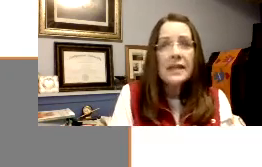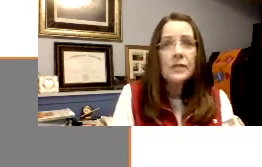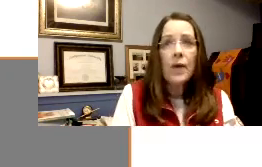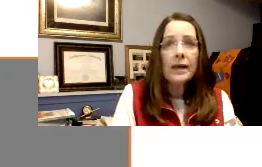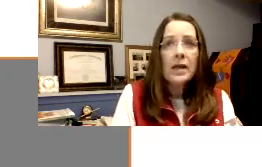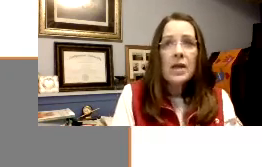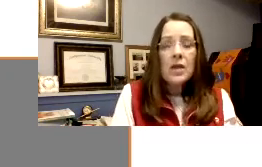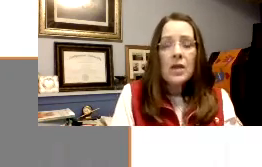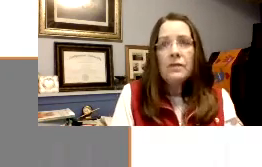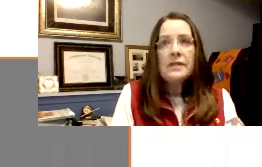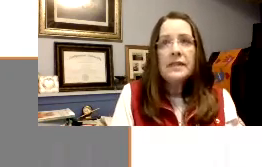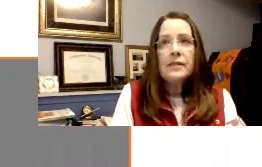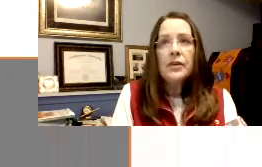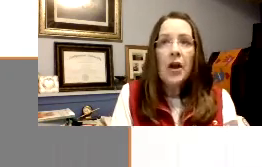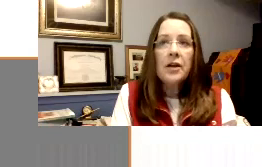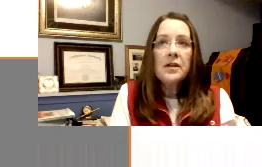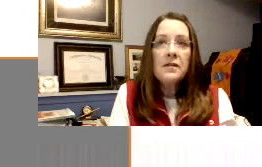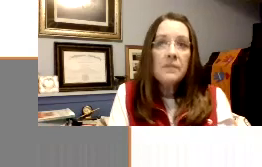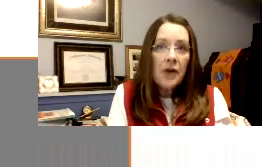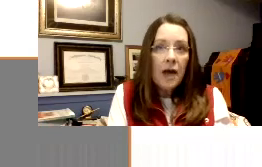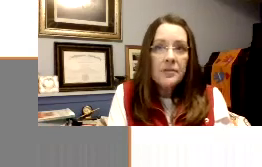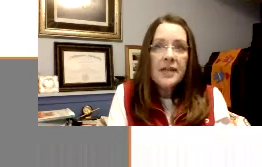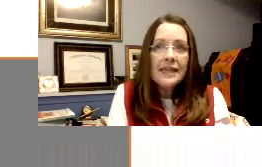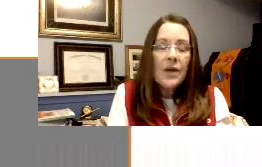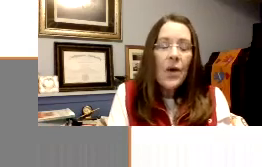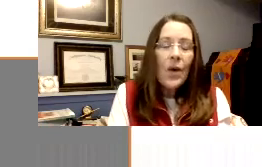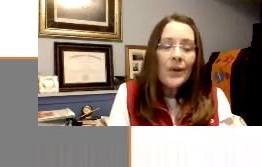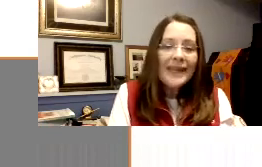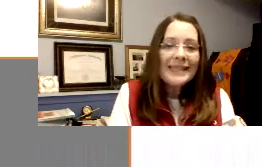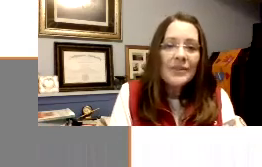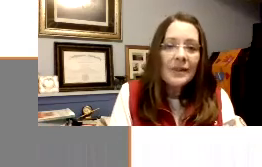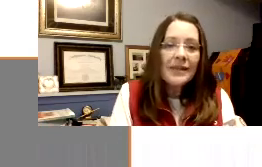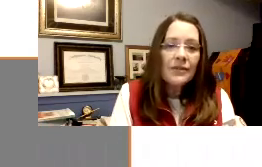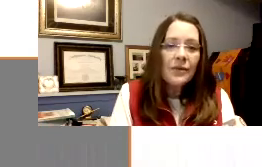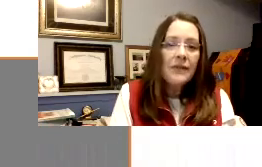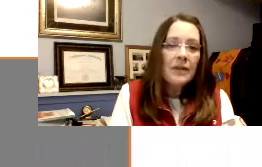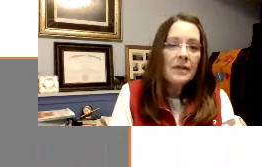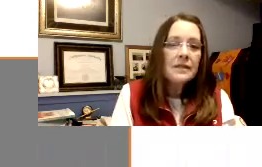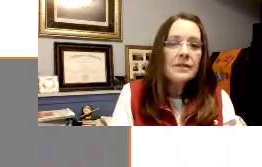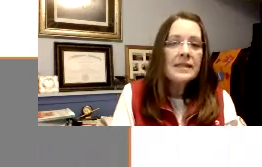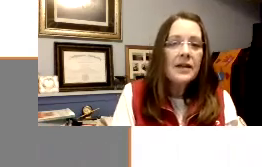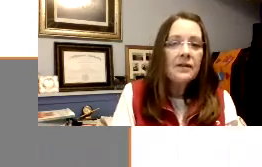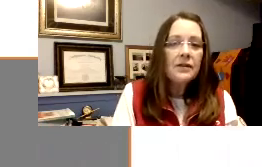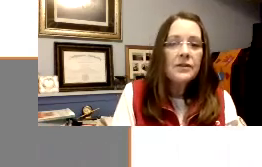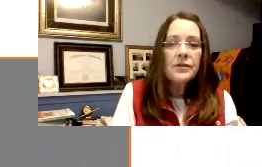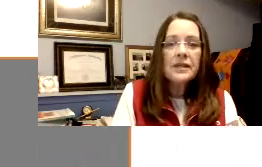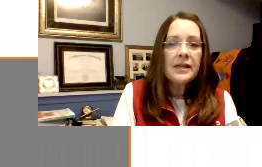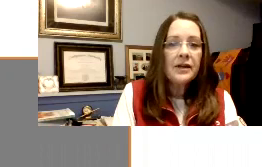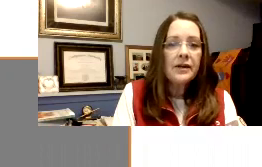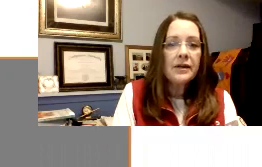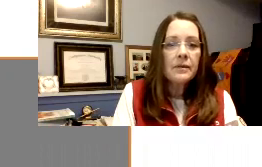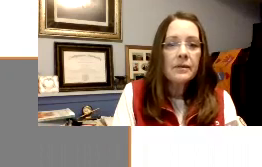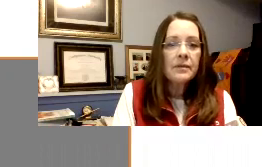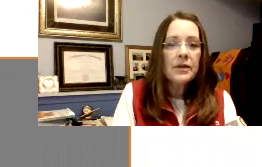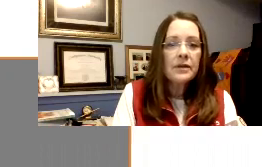in phase 1 will visually regard familiar objects only in strictly controlled environments. So we see our first student